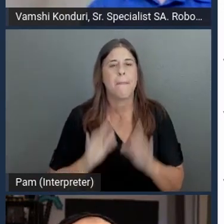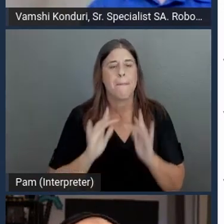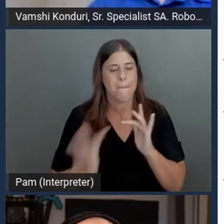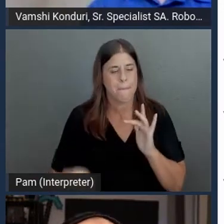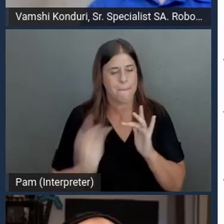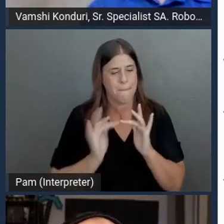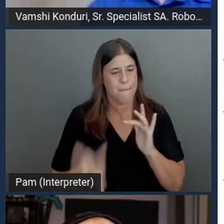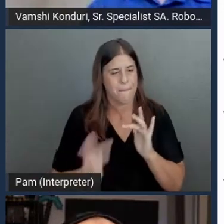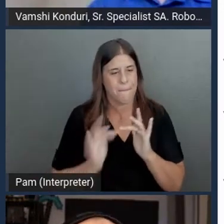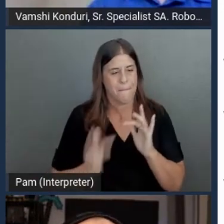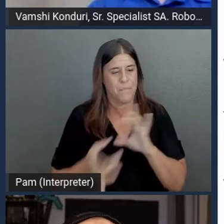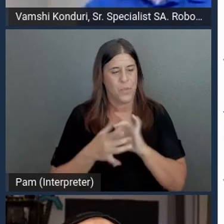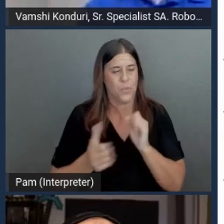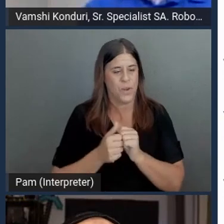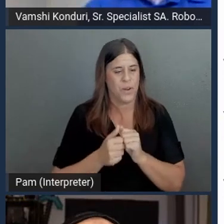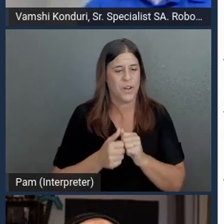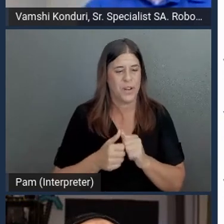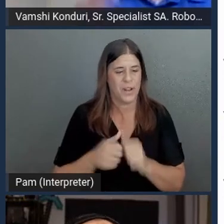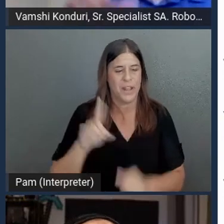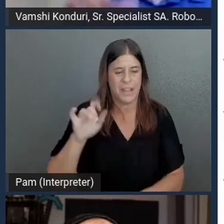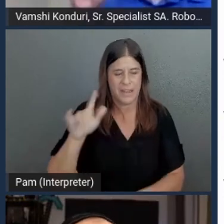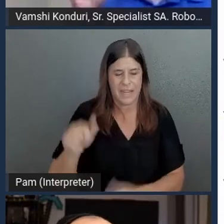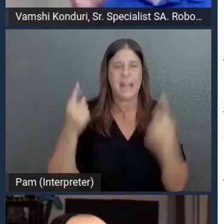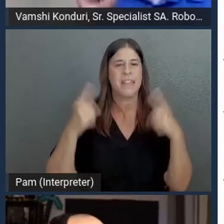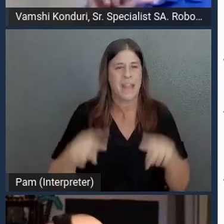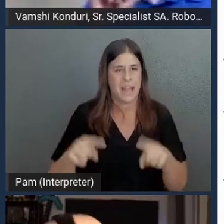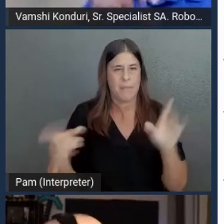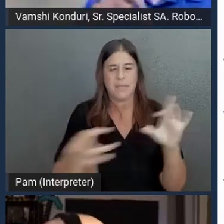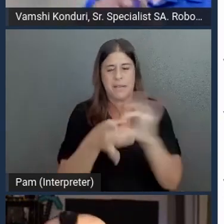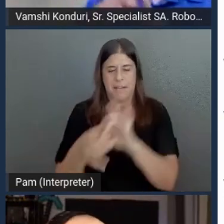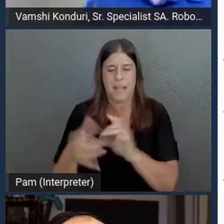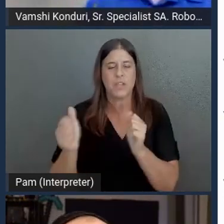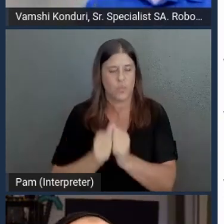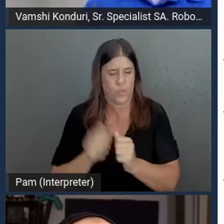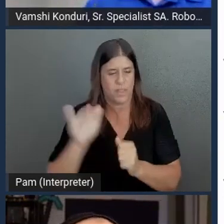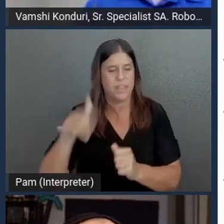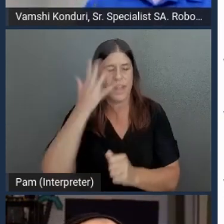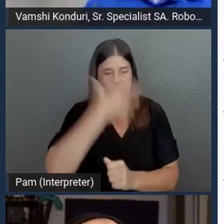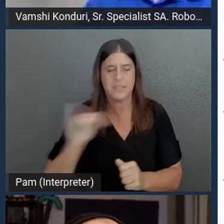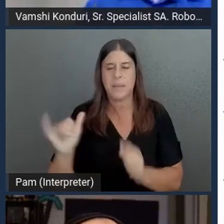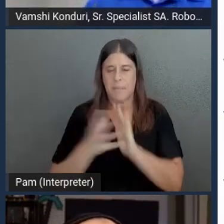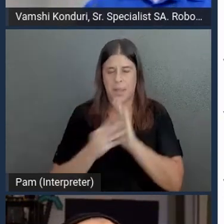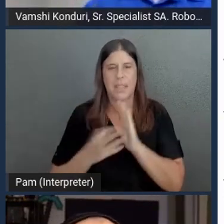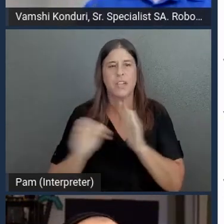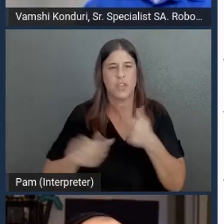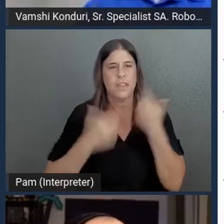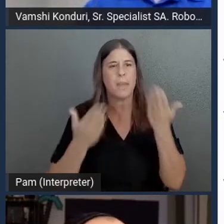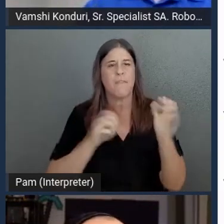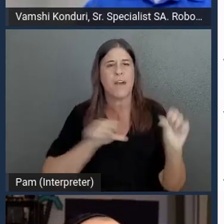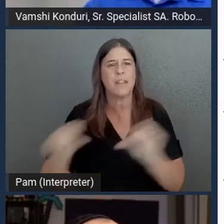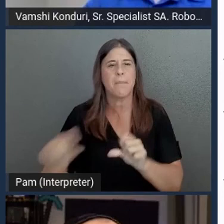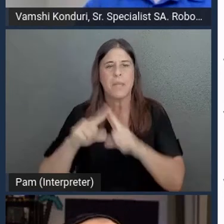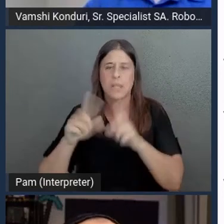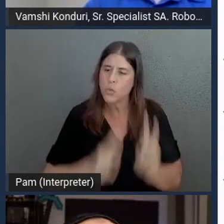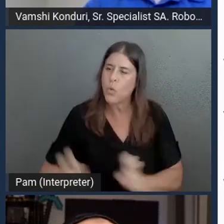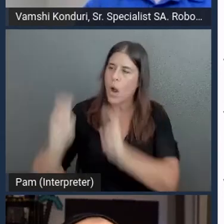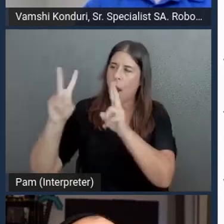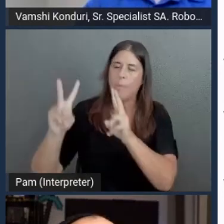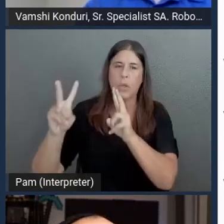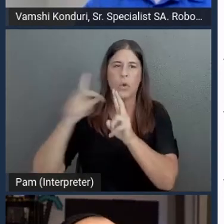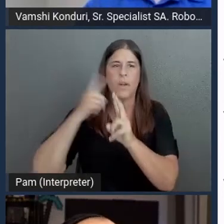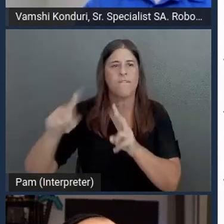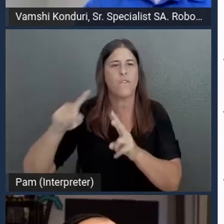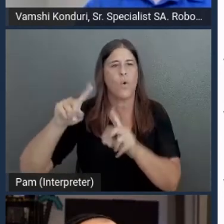data that happened that corresponds to these simulations, we provide the ability to upload them onto